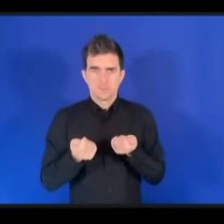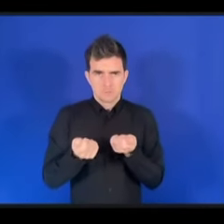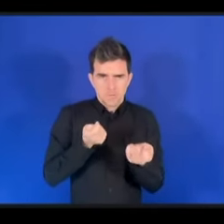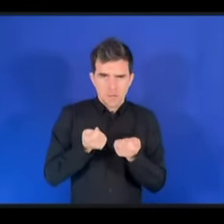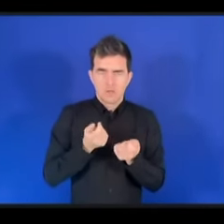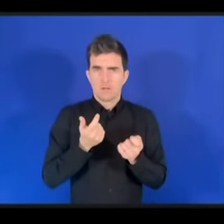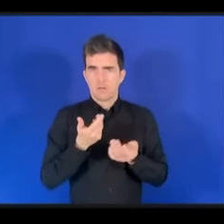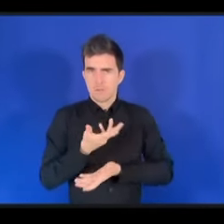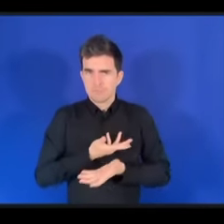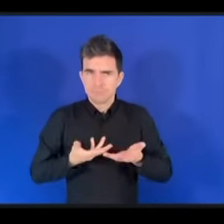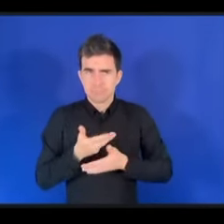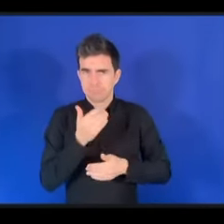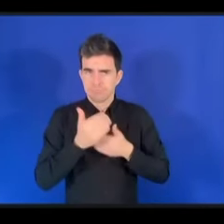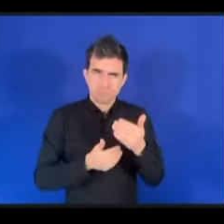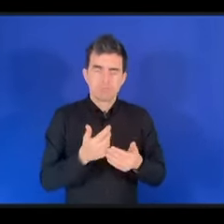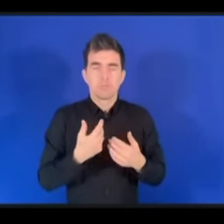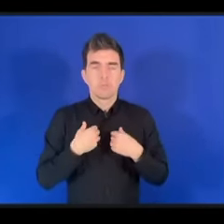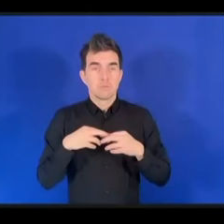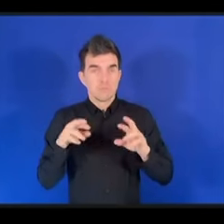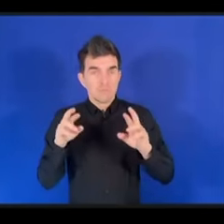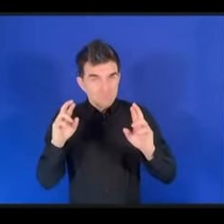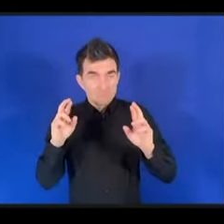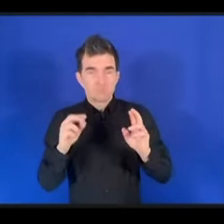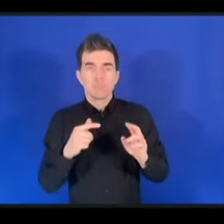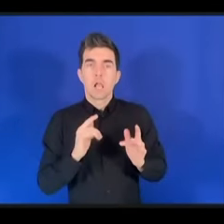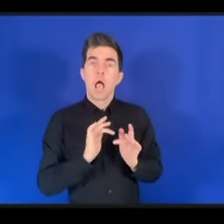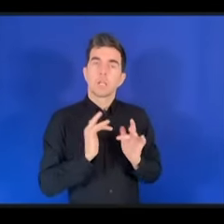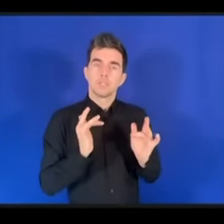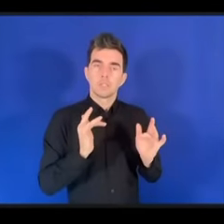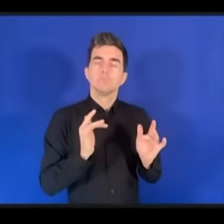in order to achieve an SDGs